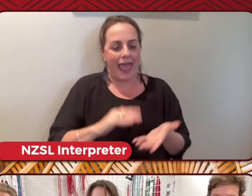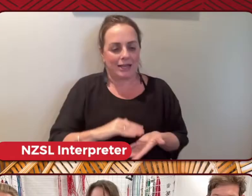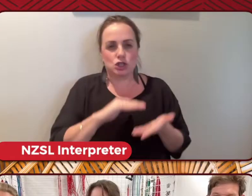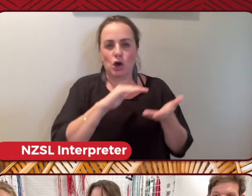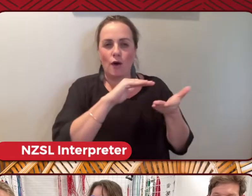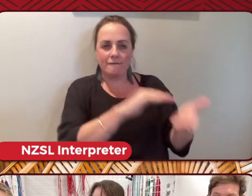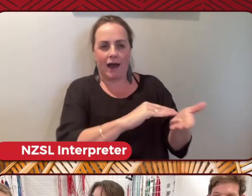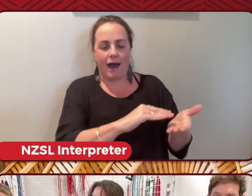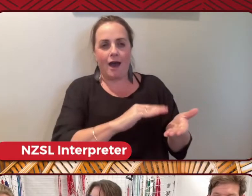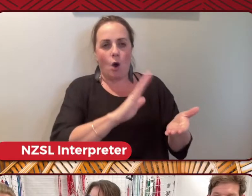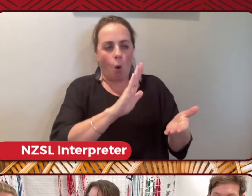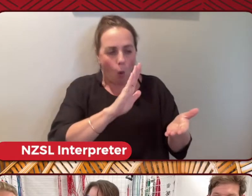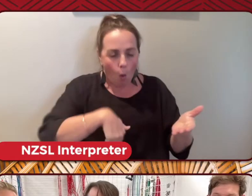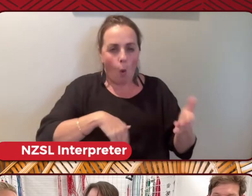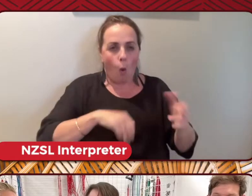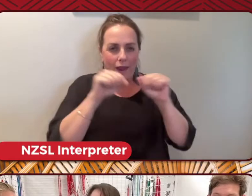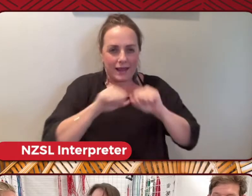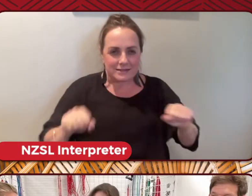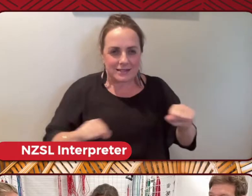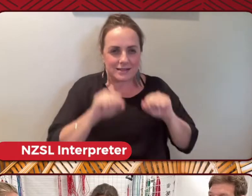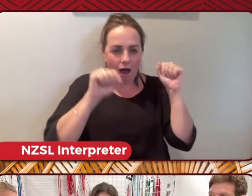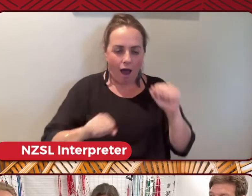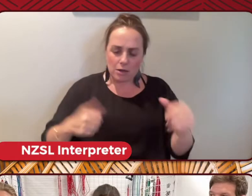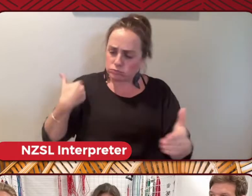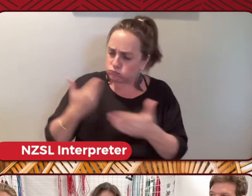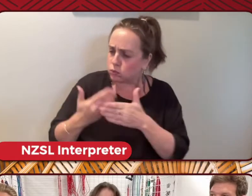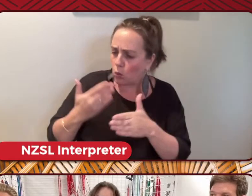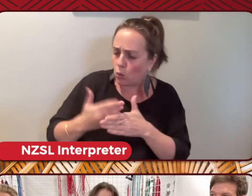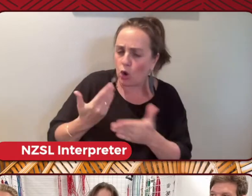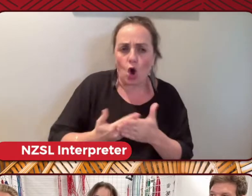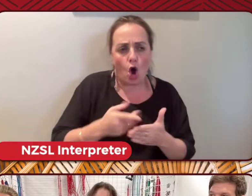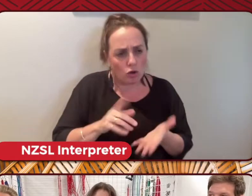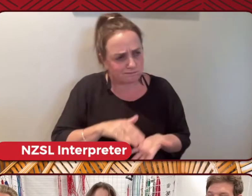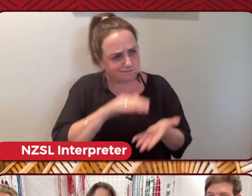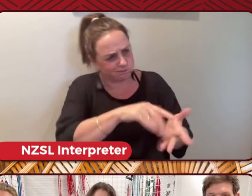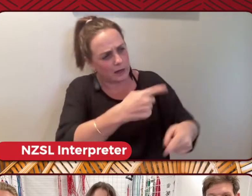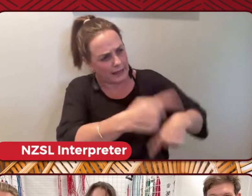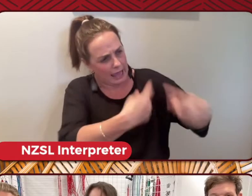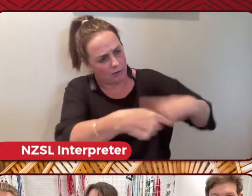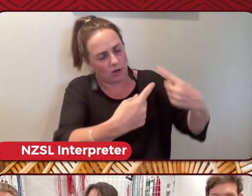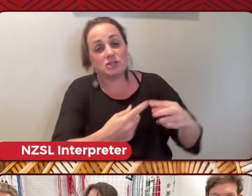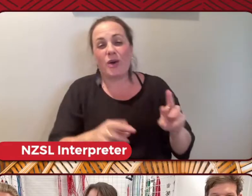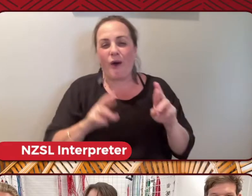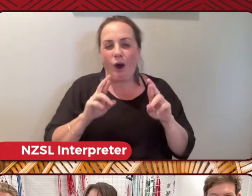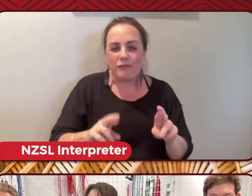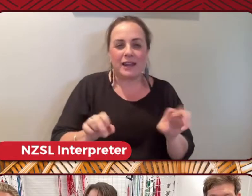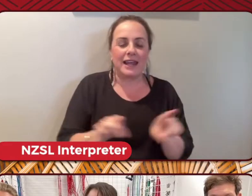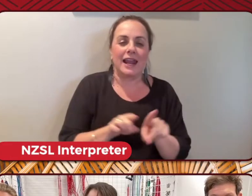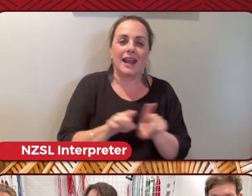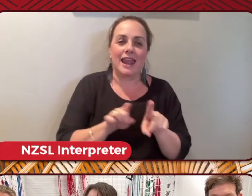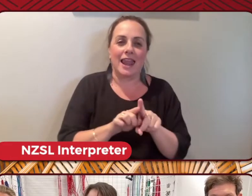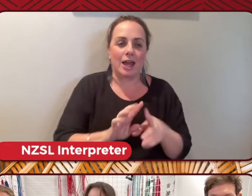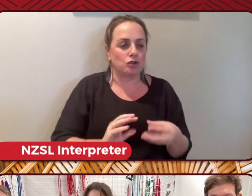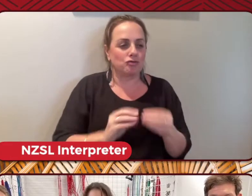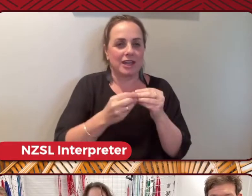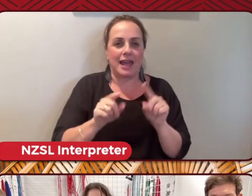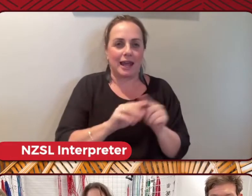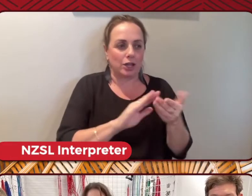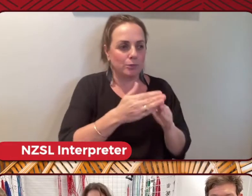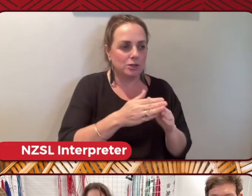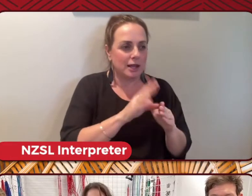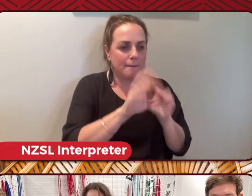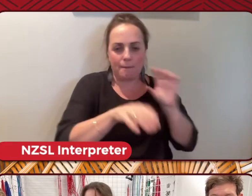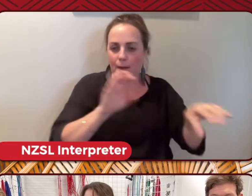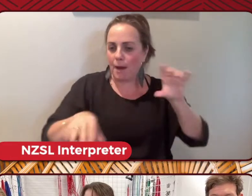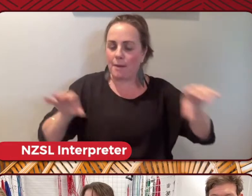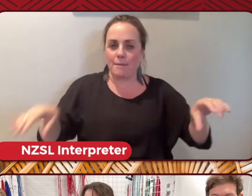of all the exercises, everything that we've sort of worked on, that they can continue. And so hopefully starting to create some little communities that are not just